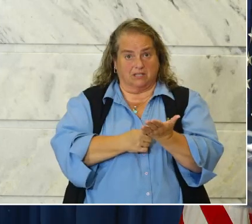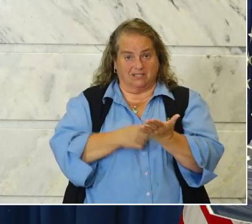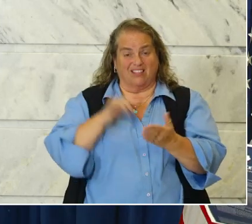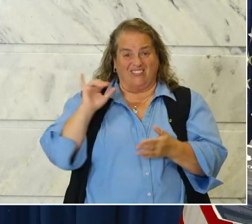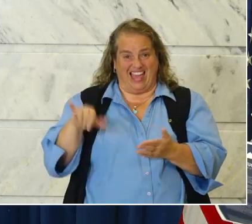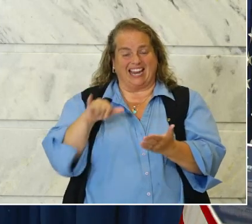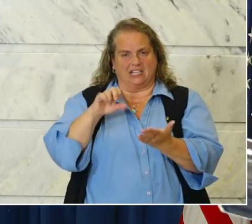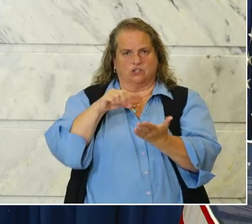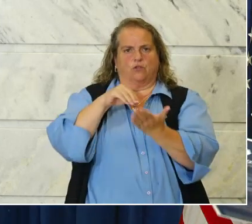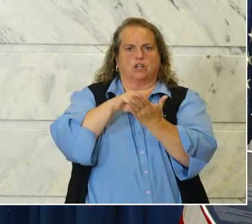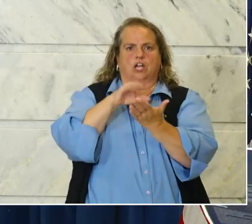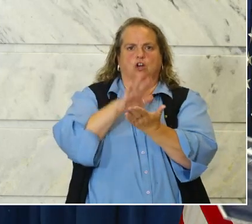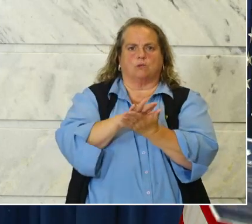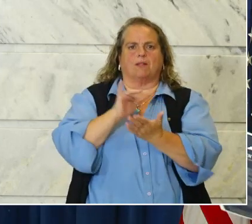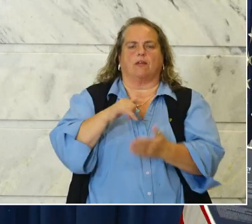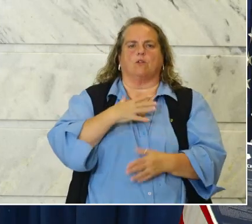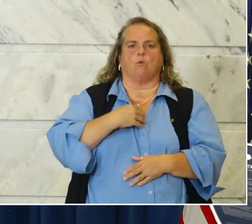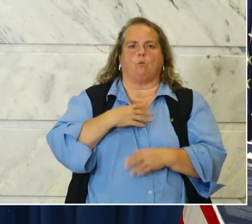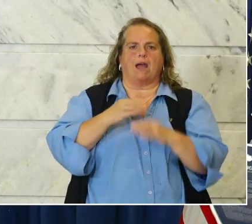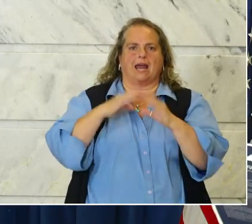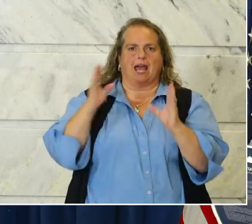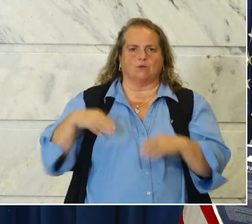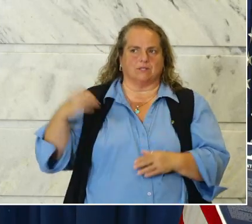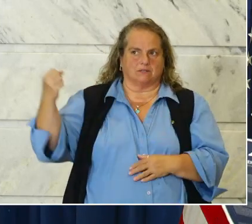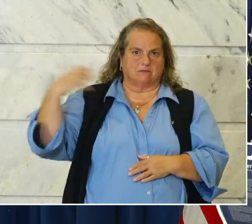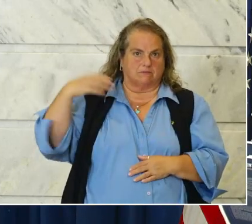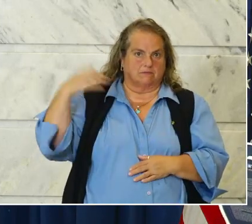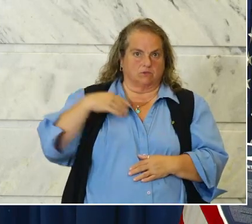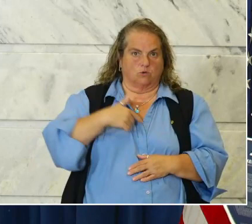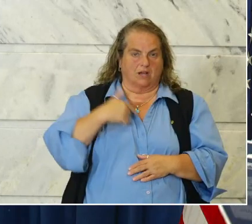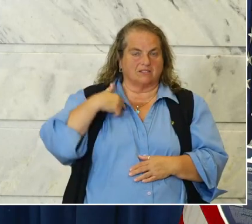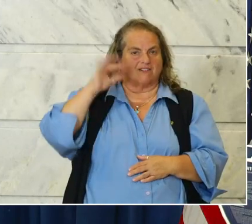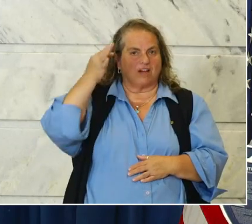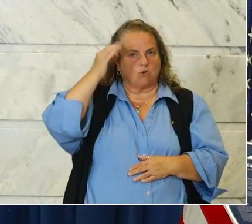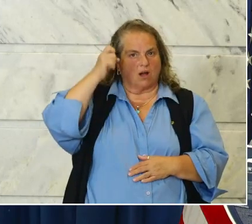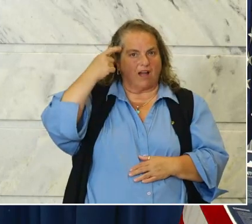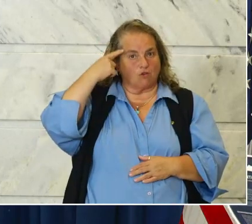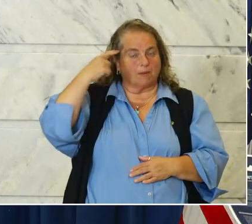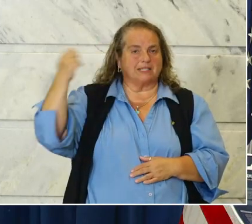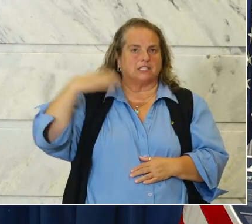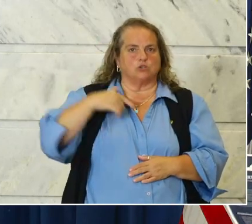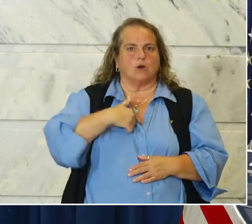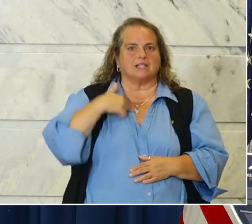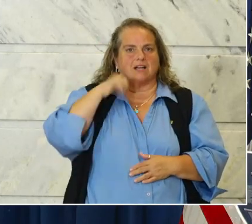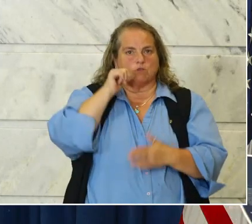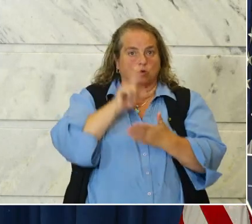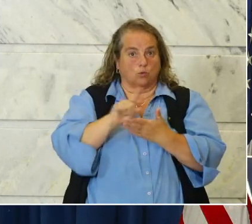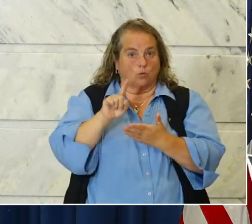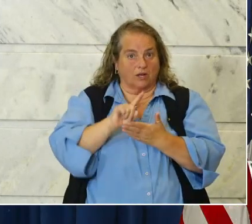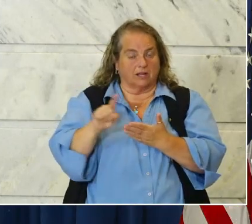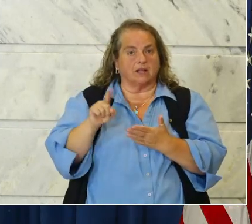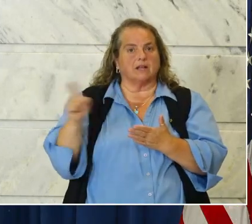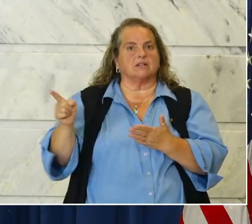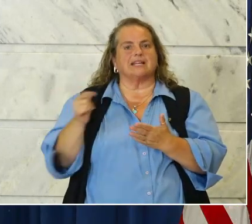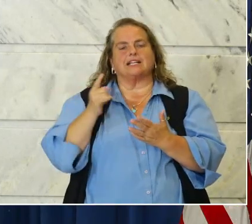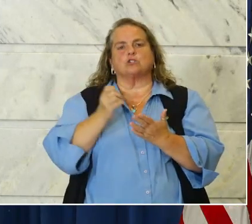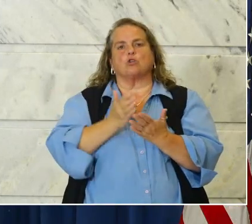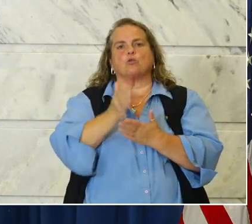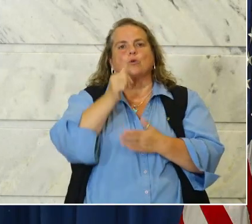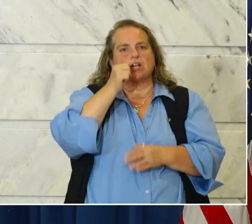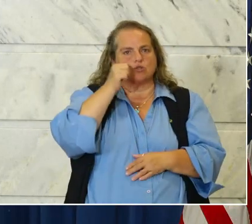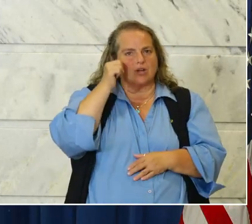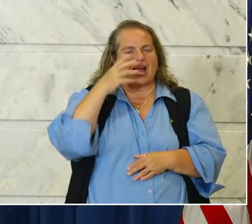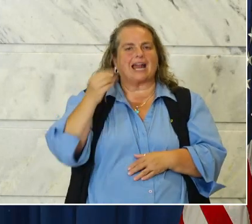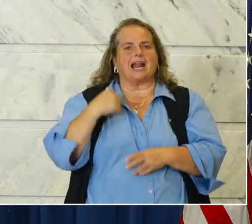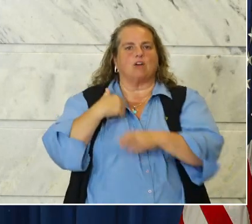document the White House has started sending out, that the federal government has begun to send to us every week. And this is through yesterday, and I received this